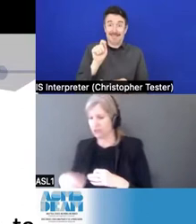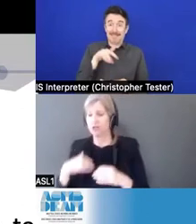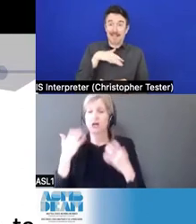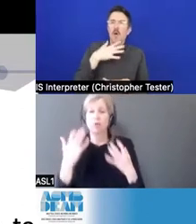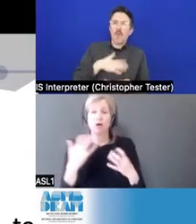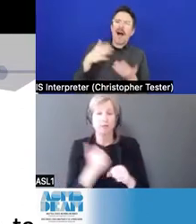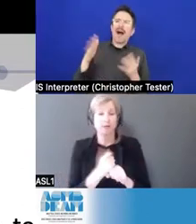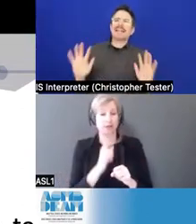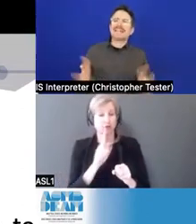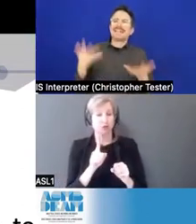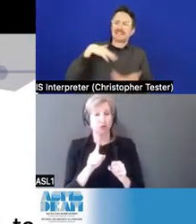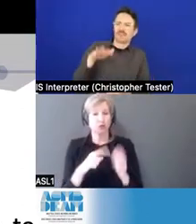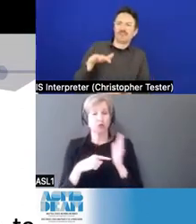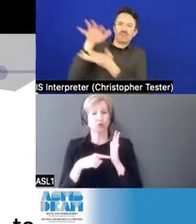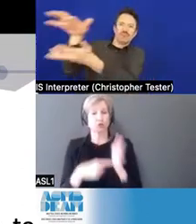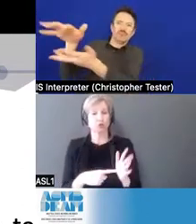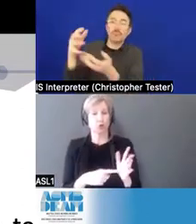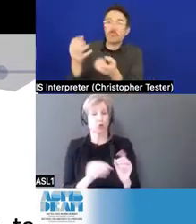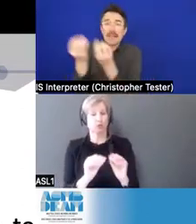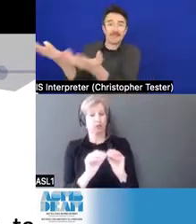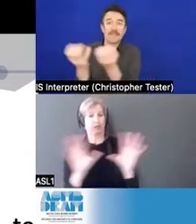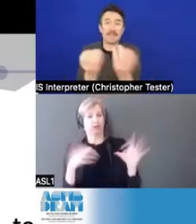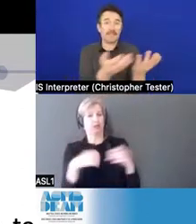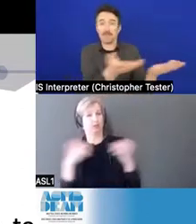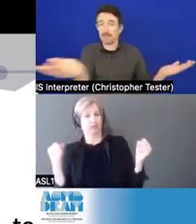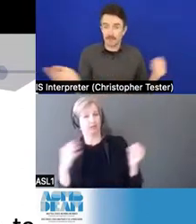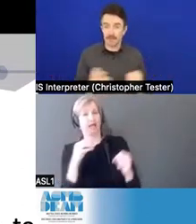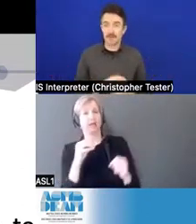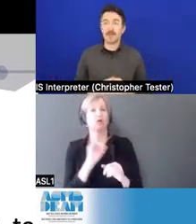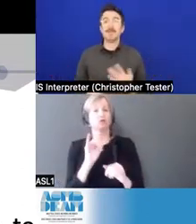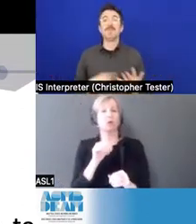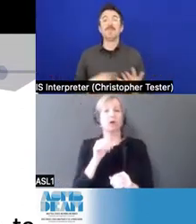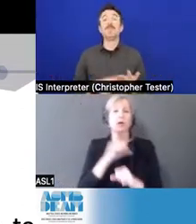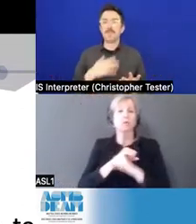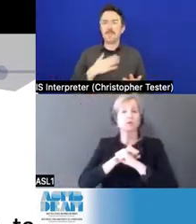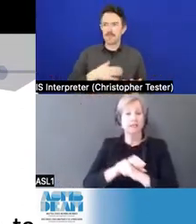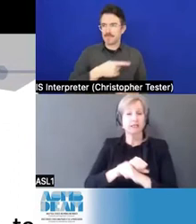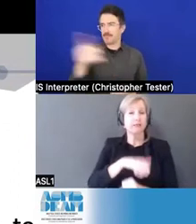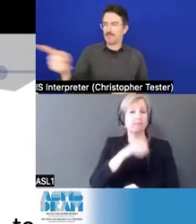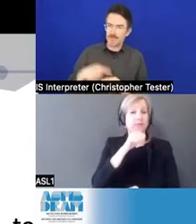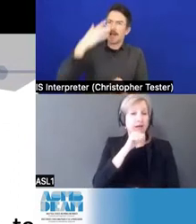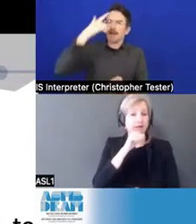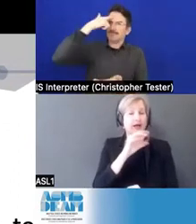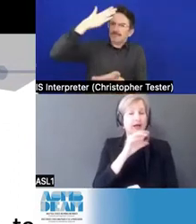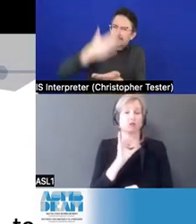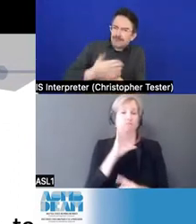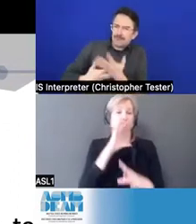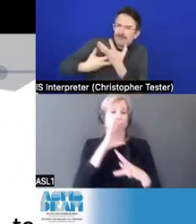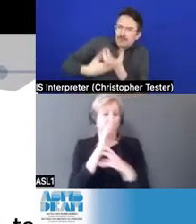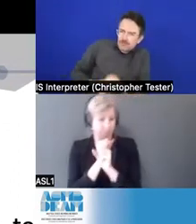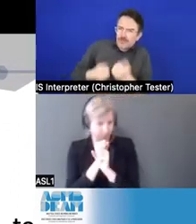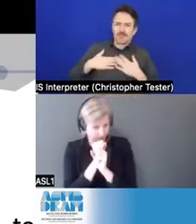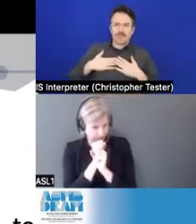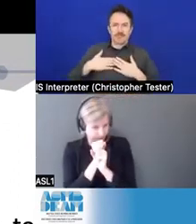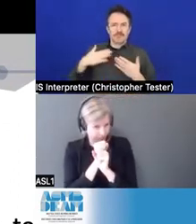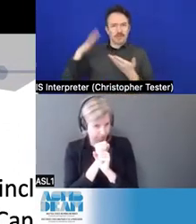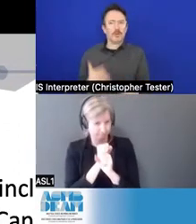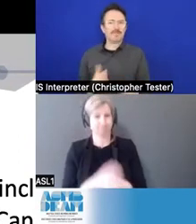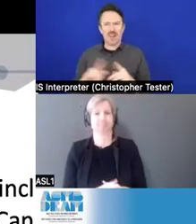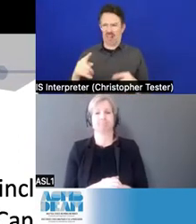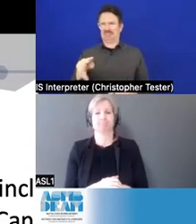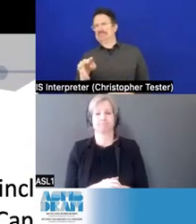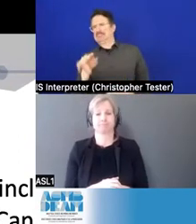ensuring transparency as well as protecting privacy and confidentiality of our respondents. Next slide,